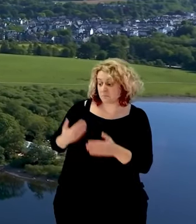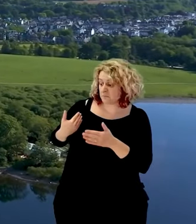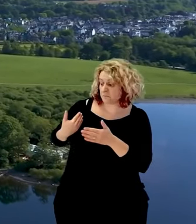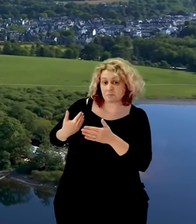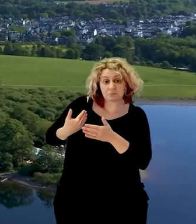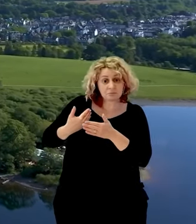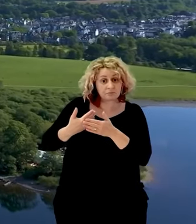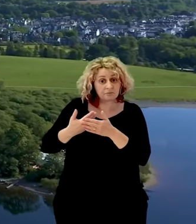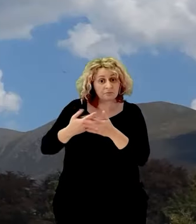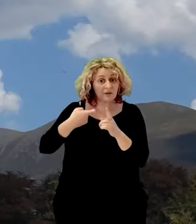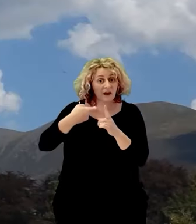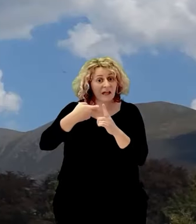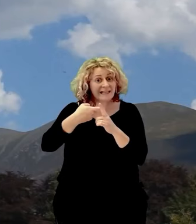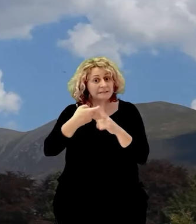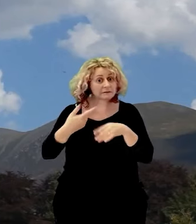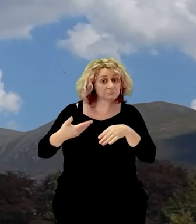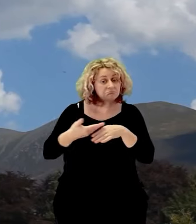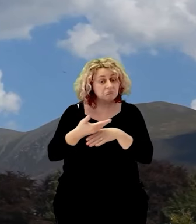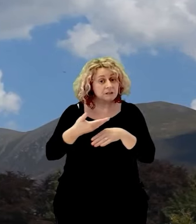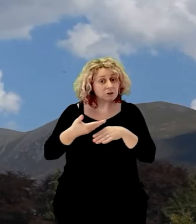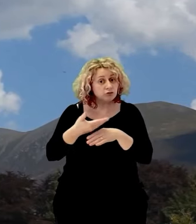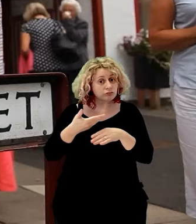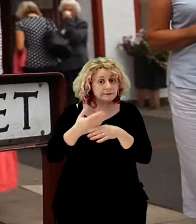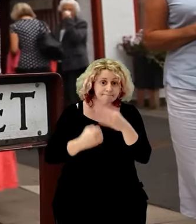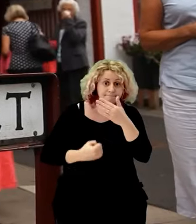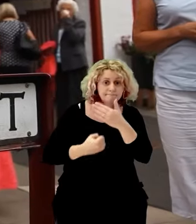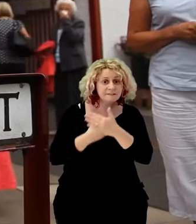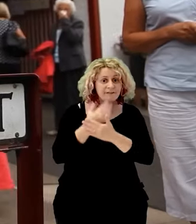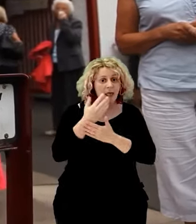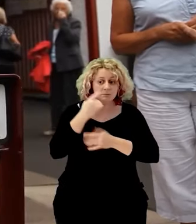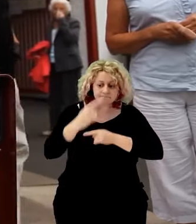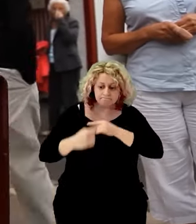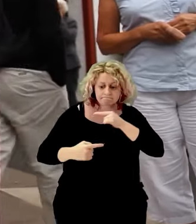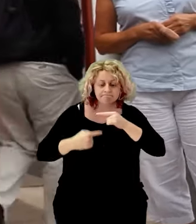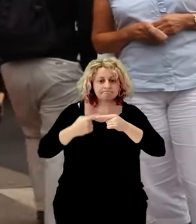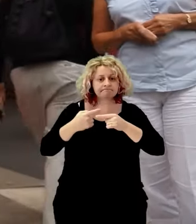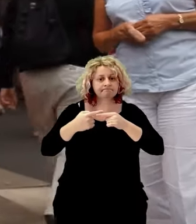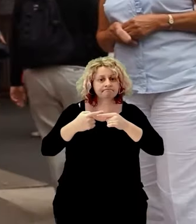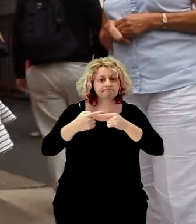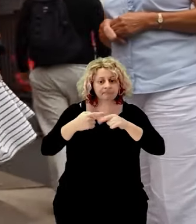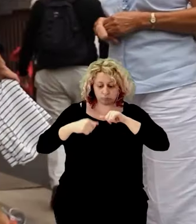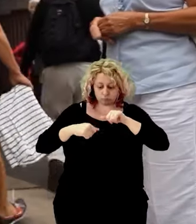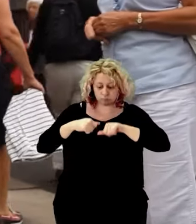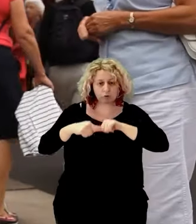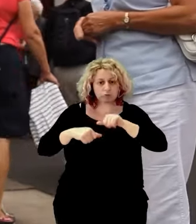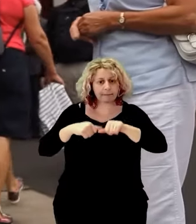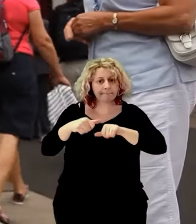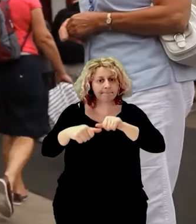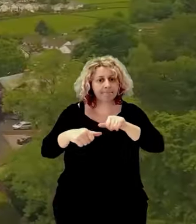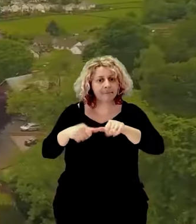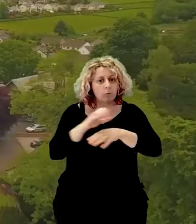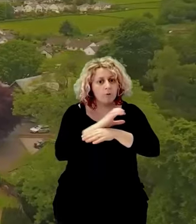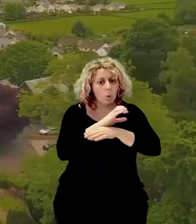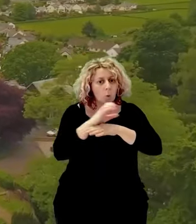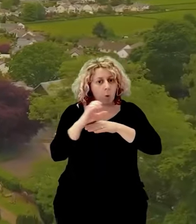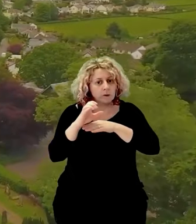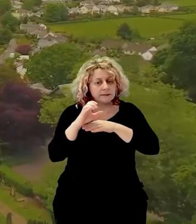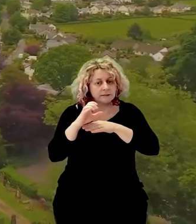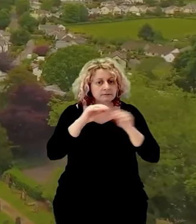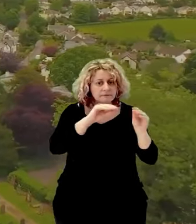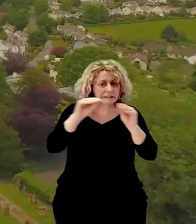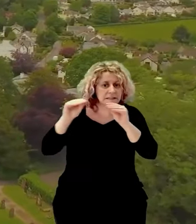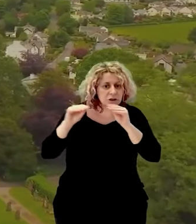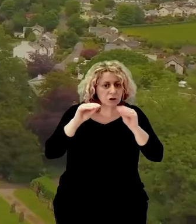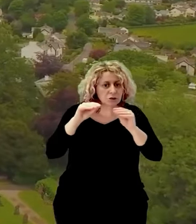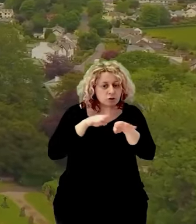Over the last few years, Keswick Ministries has developed an annual program of teaching and training courses in the